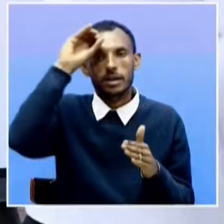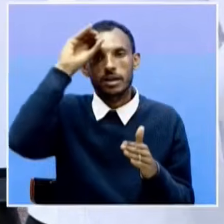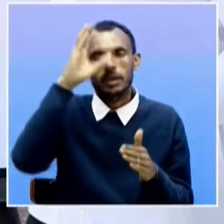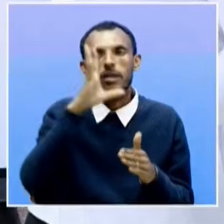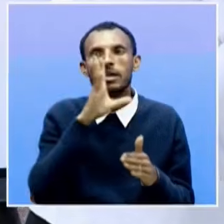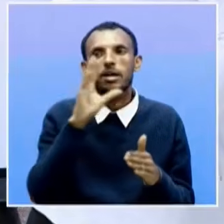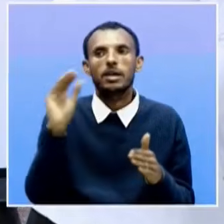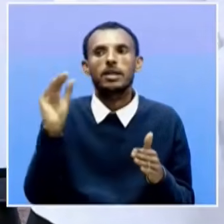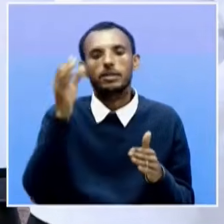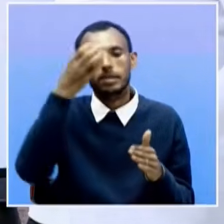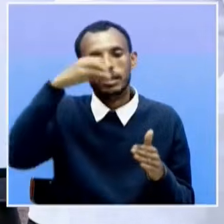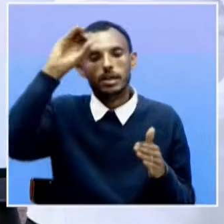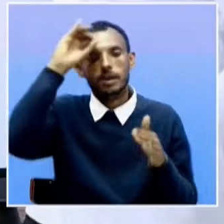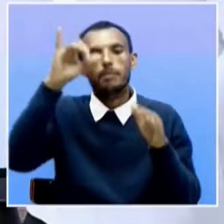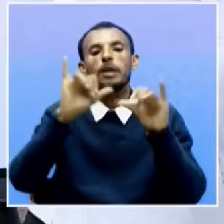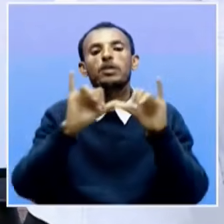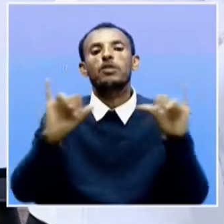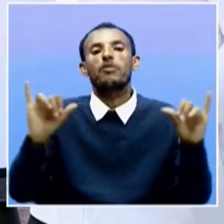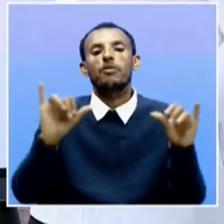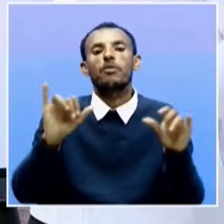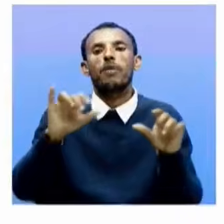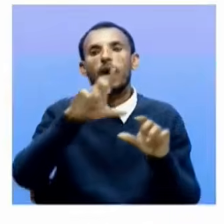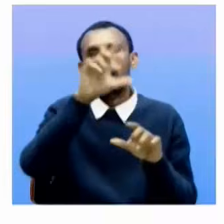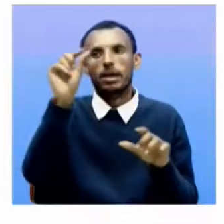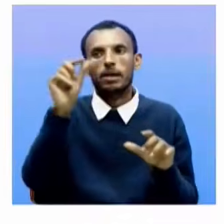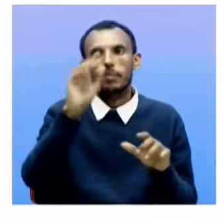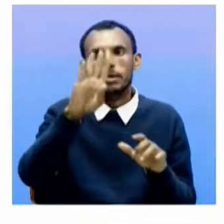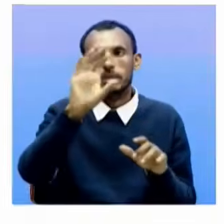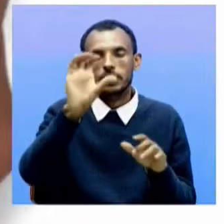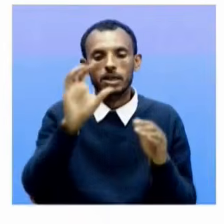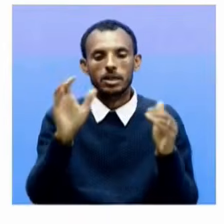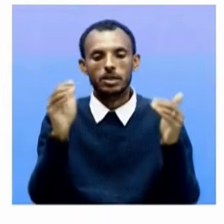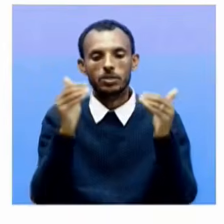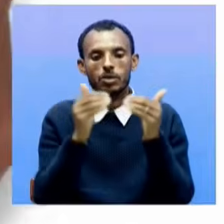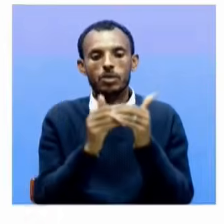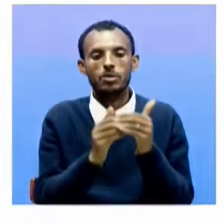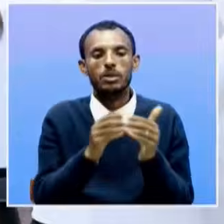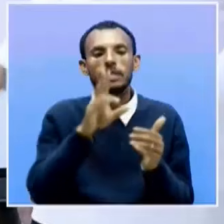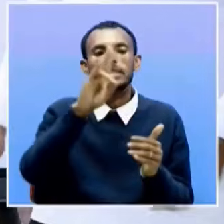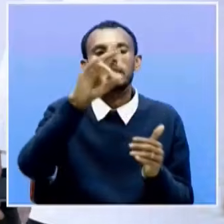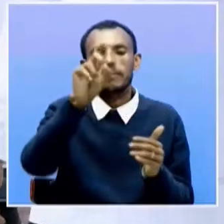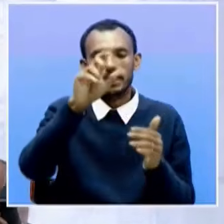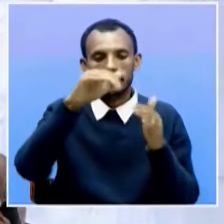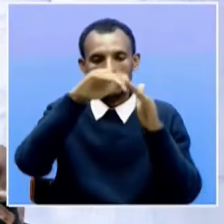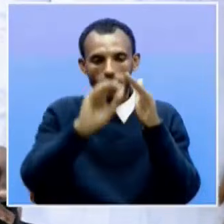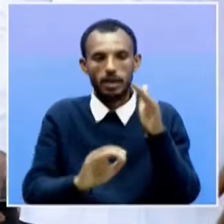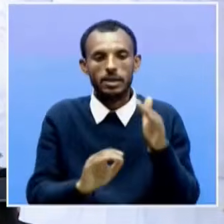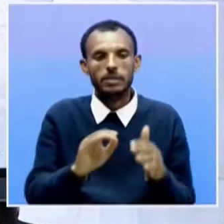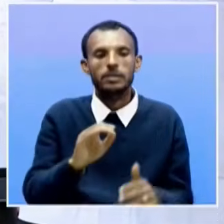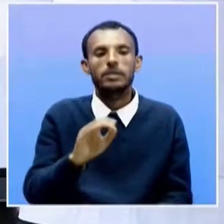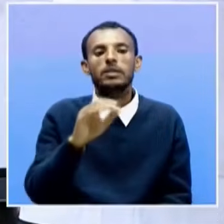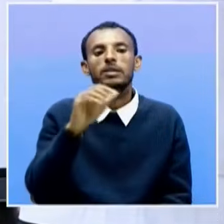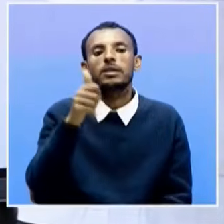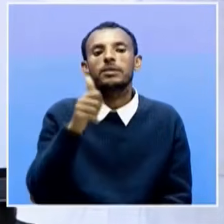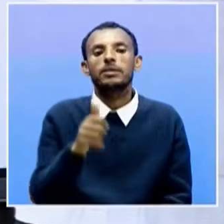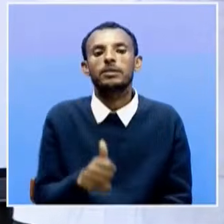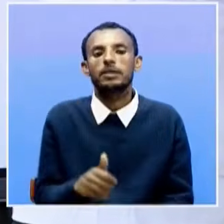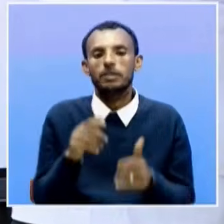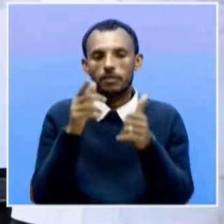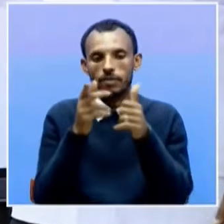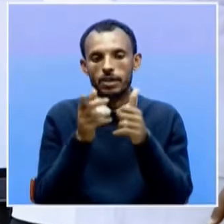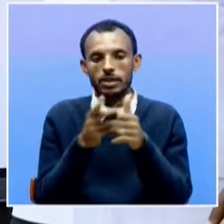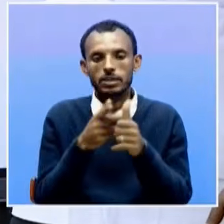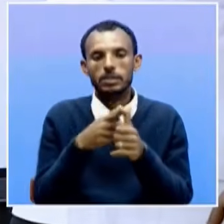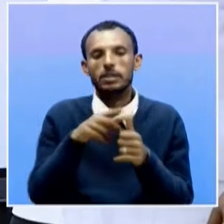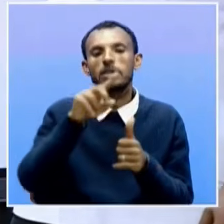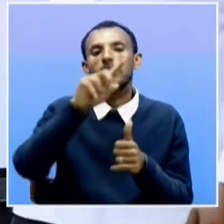And the degree measure of arc BC is 7x minus 10 degree, okay? So the first question